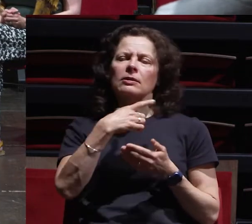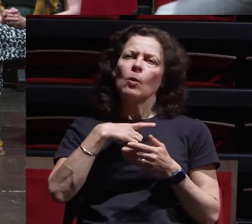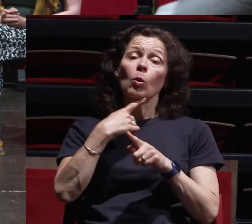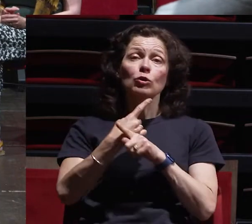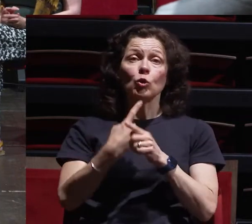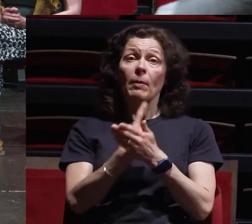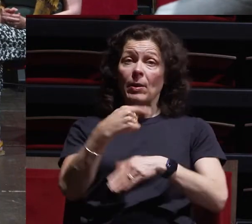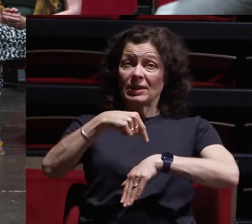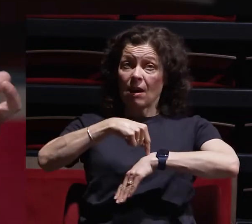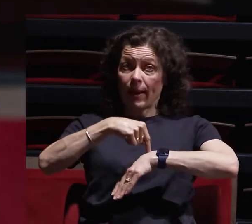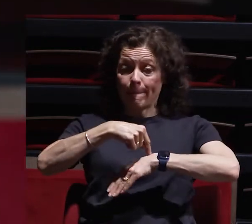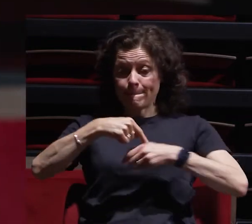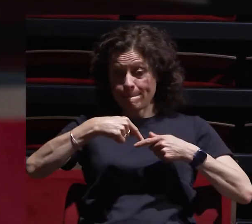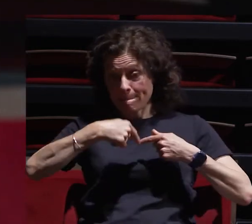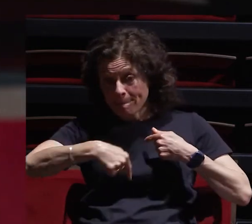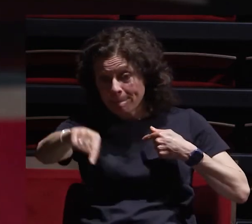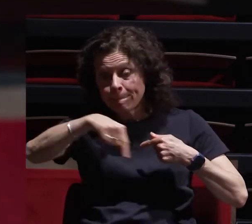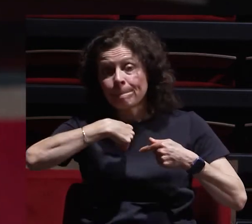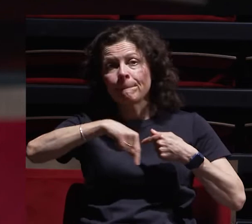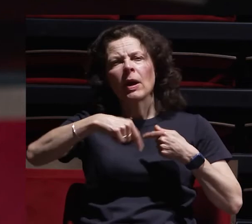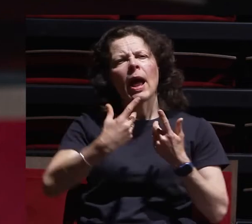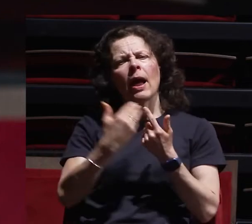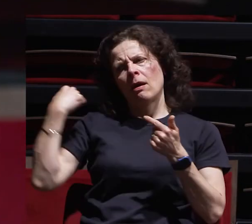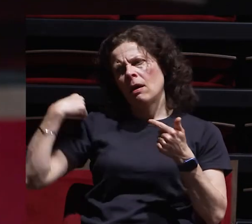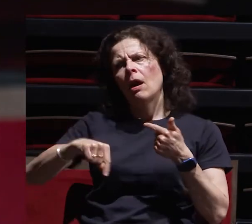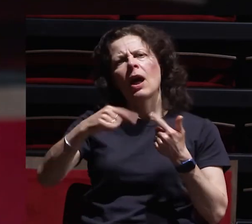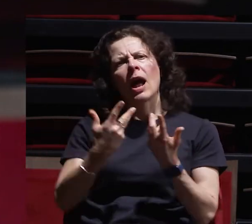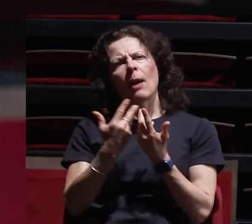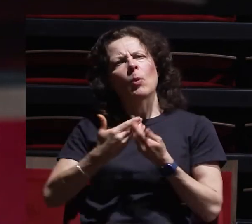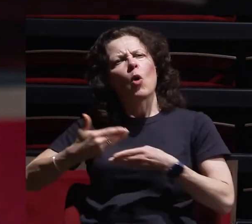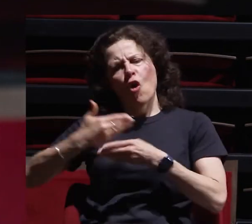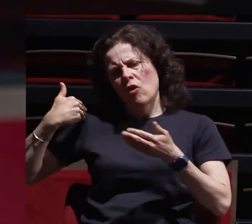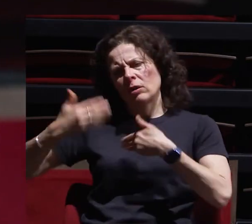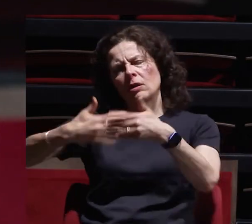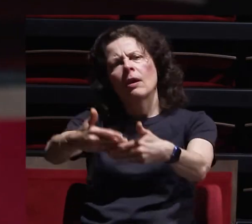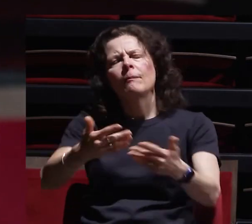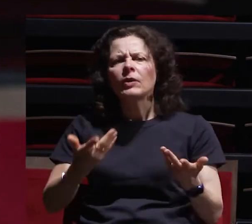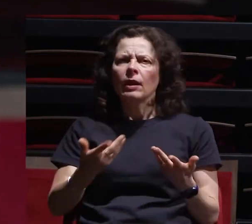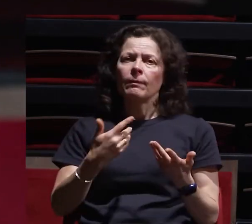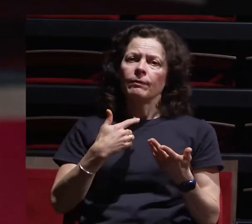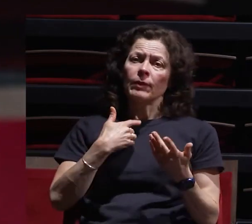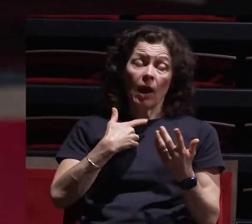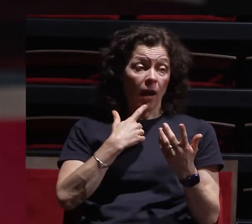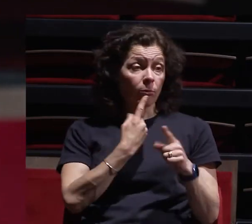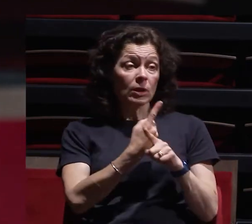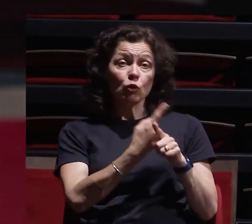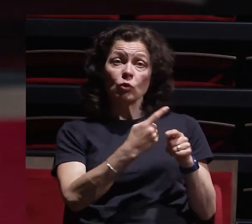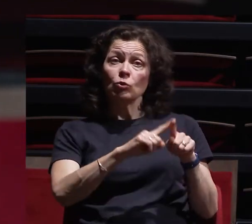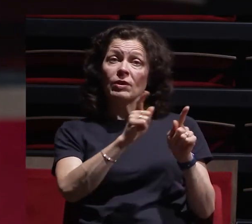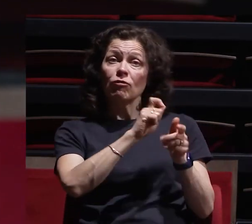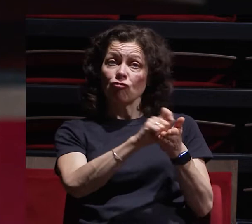talking about time again and how it operates, I've spoken to writers in the past who